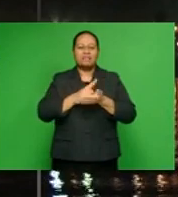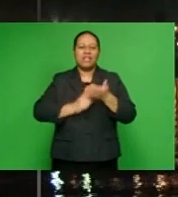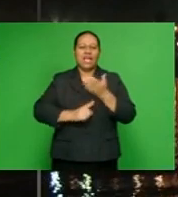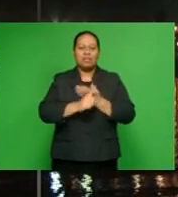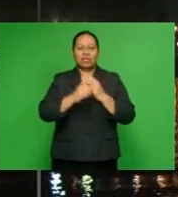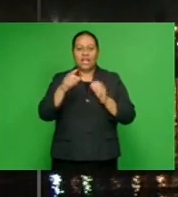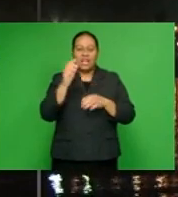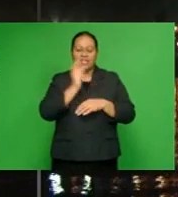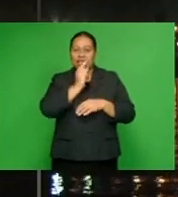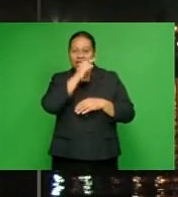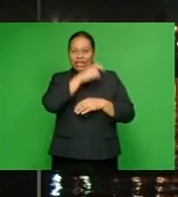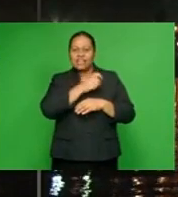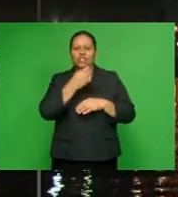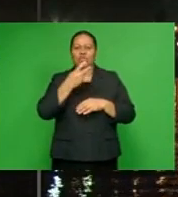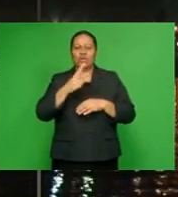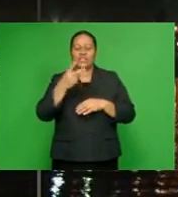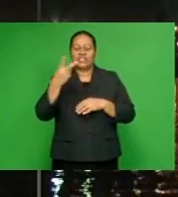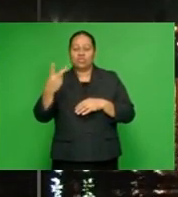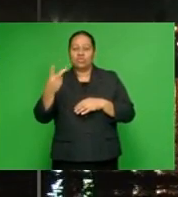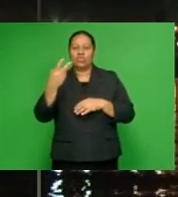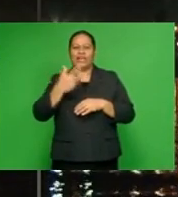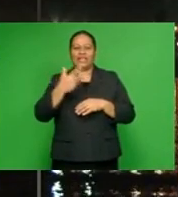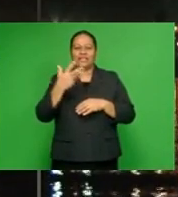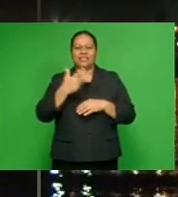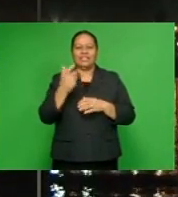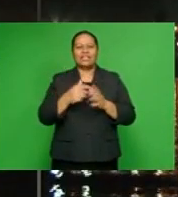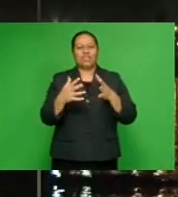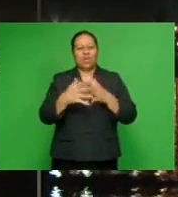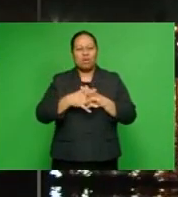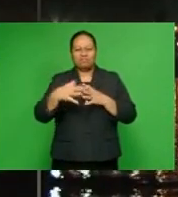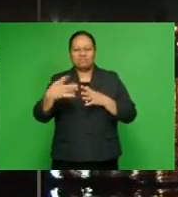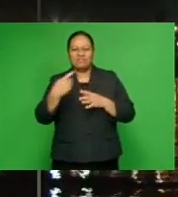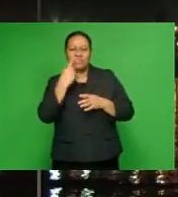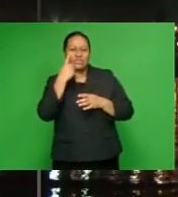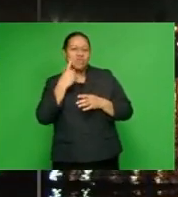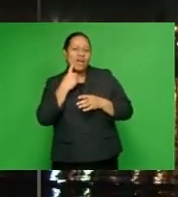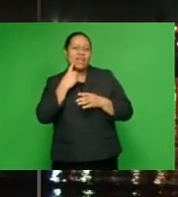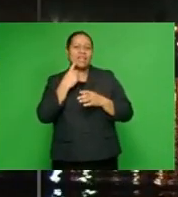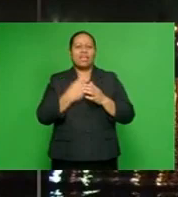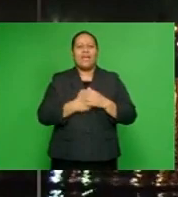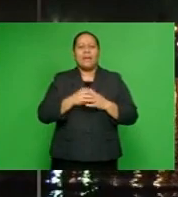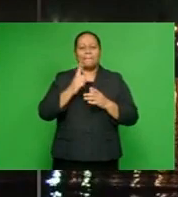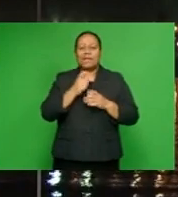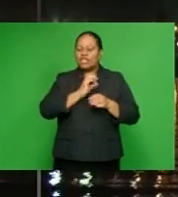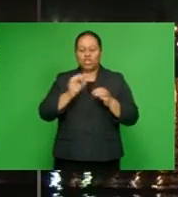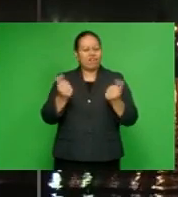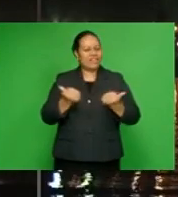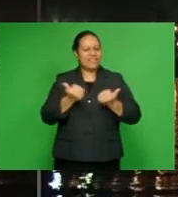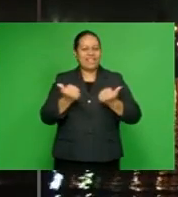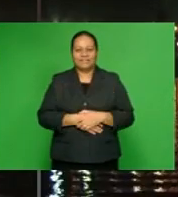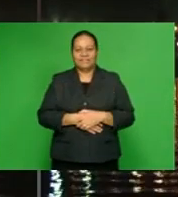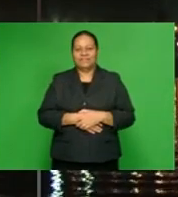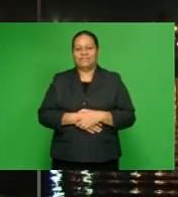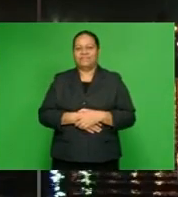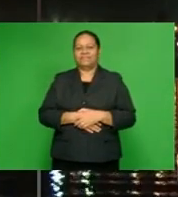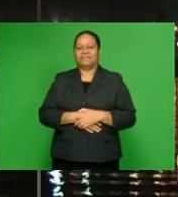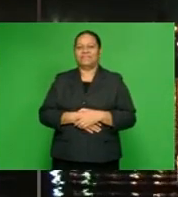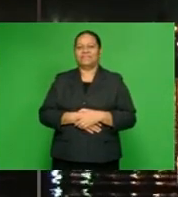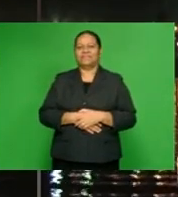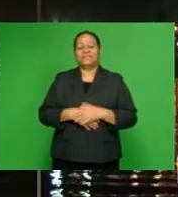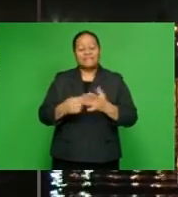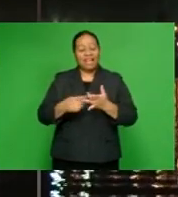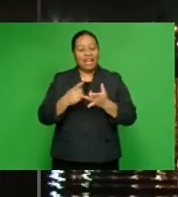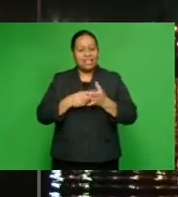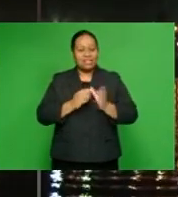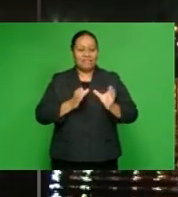Eagles 22-18. Wanga Blake scored a try for the Ladder Leaders, but this was not enough to pull the Eels through. Other